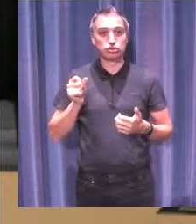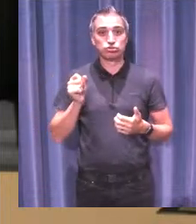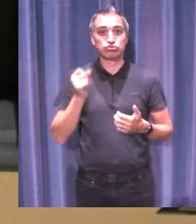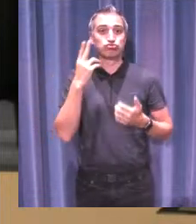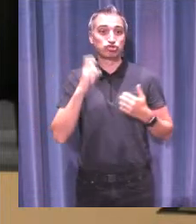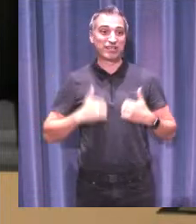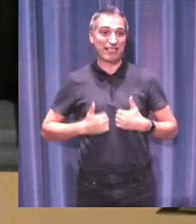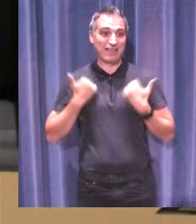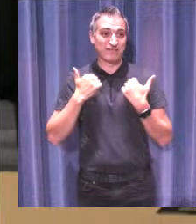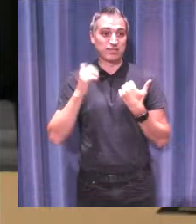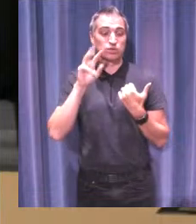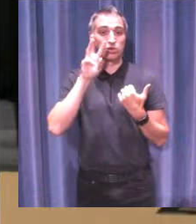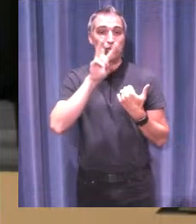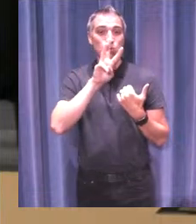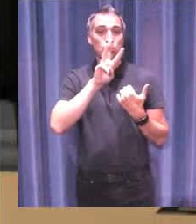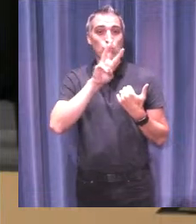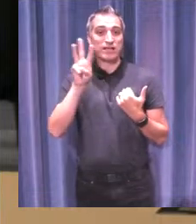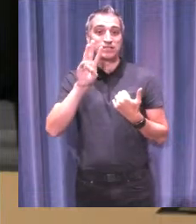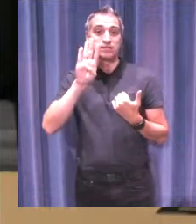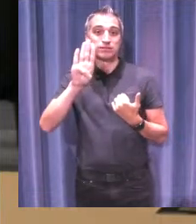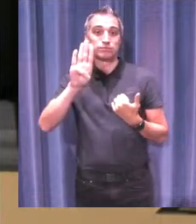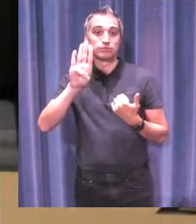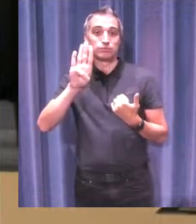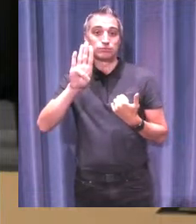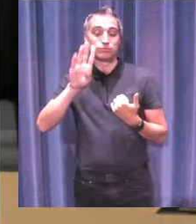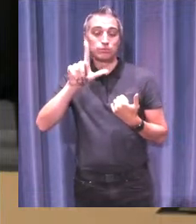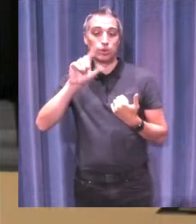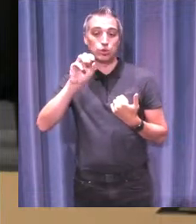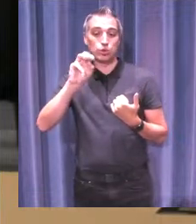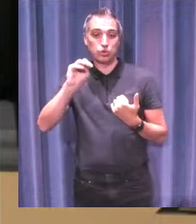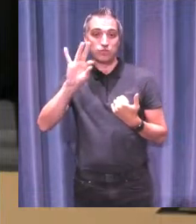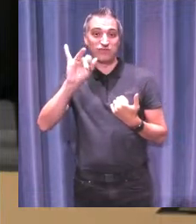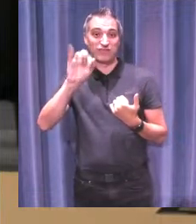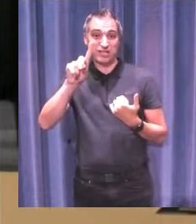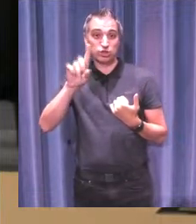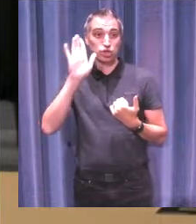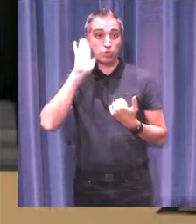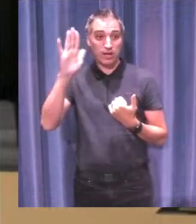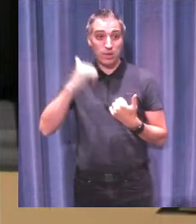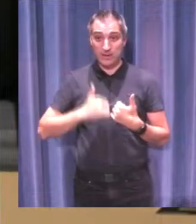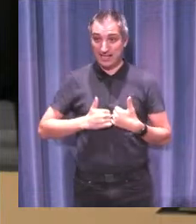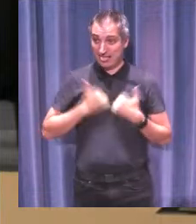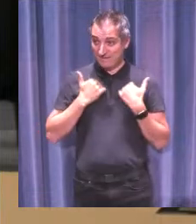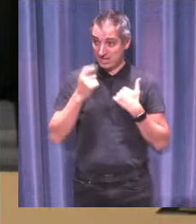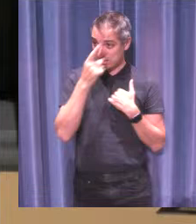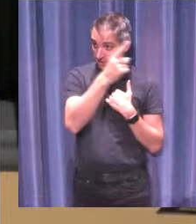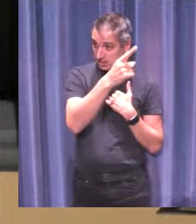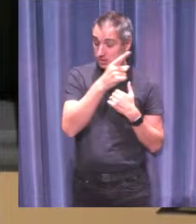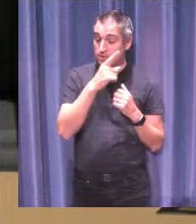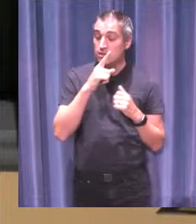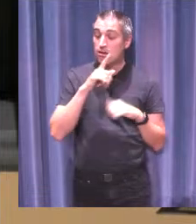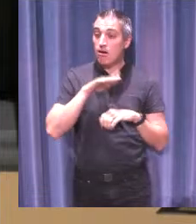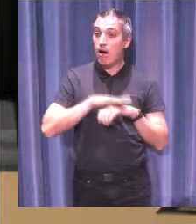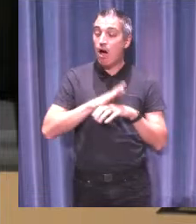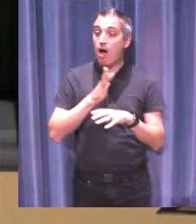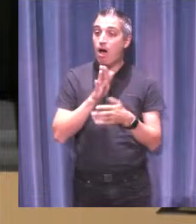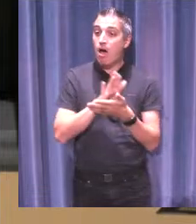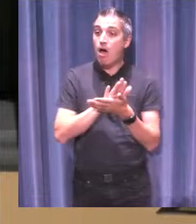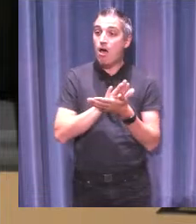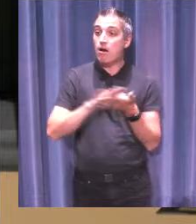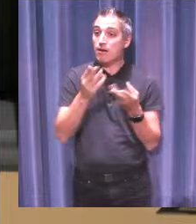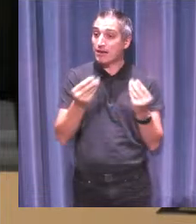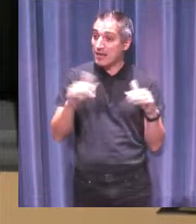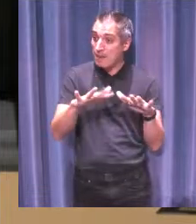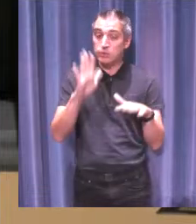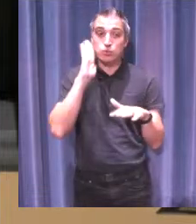if I'm not accurate. And so, you know, is she going to be living on campus? Will that house be available to her? What